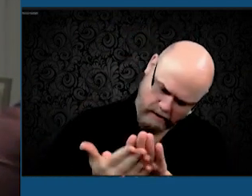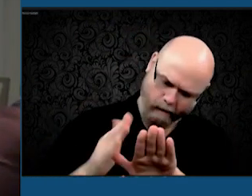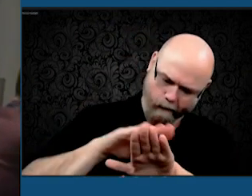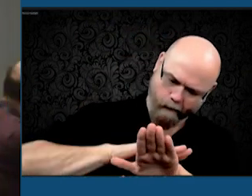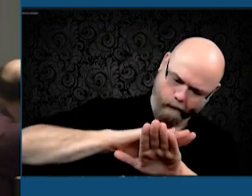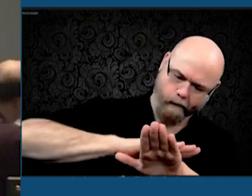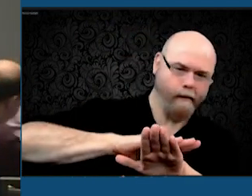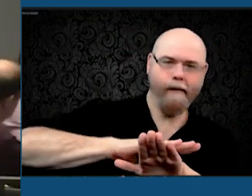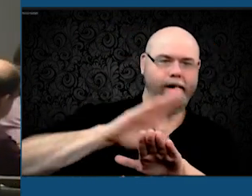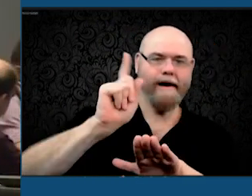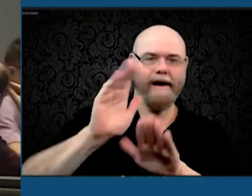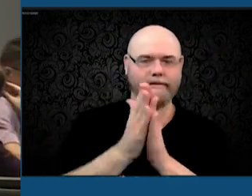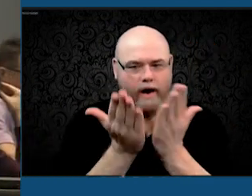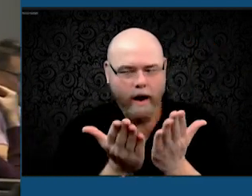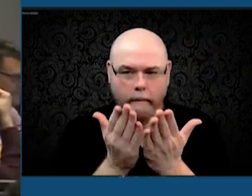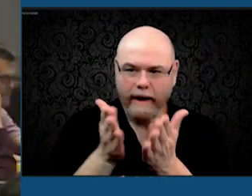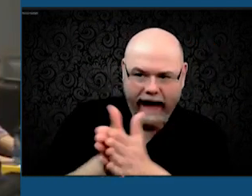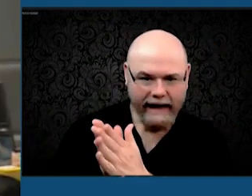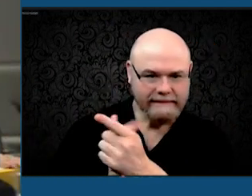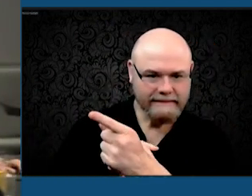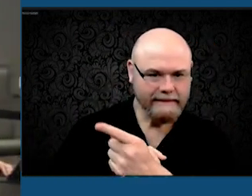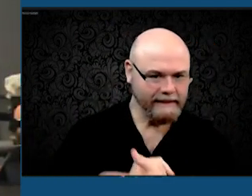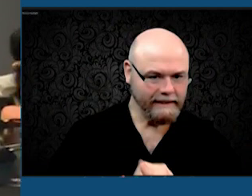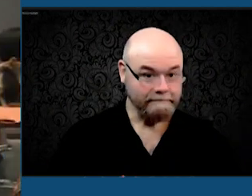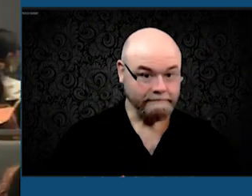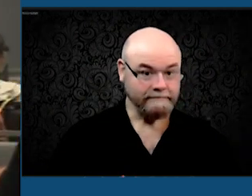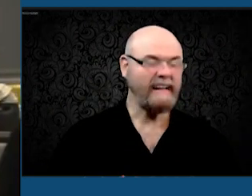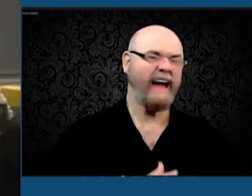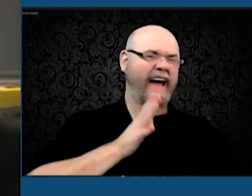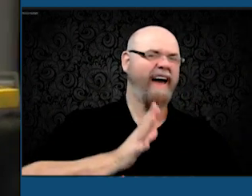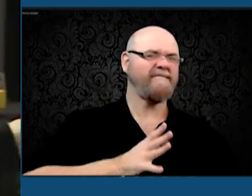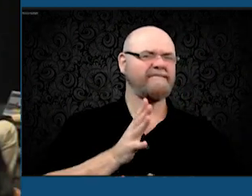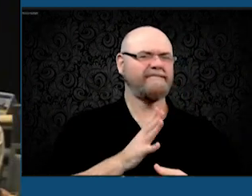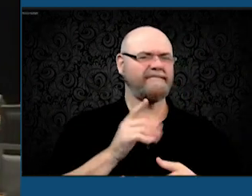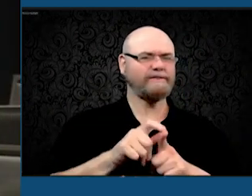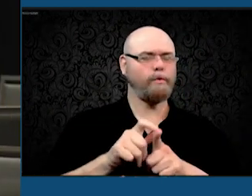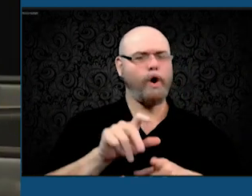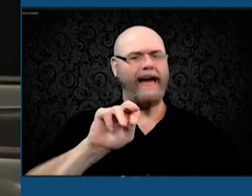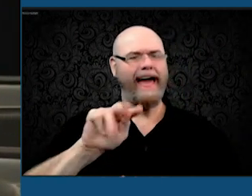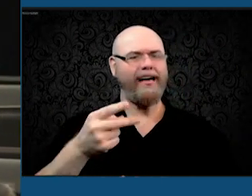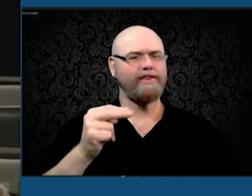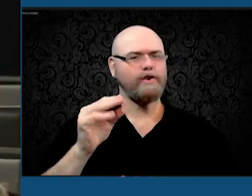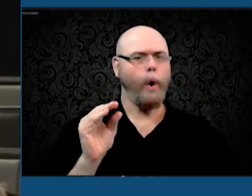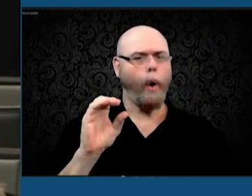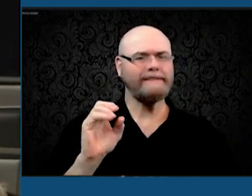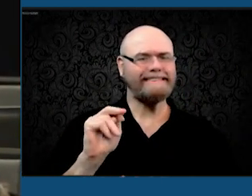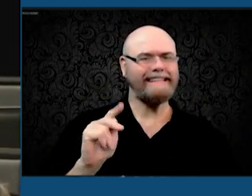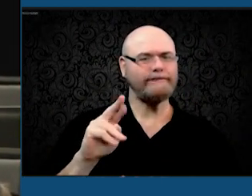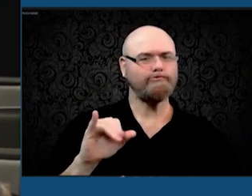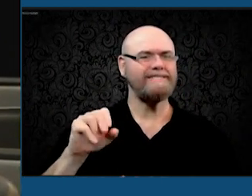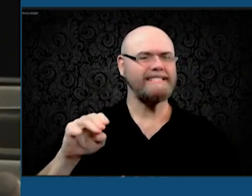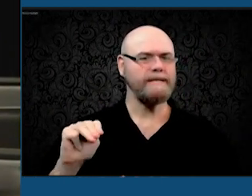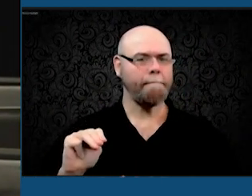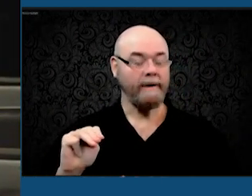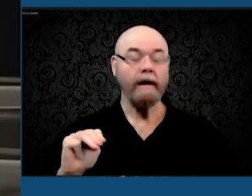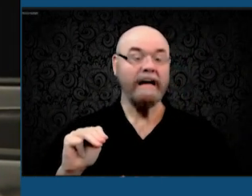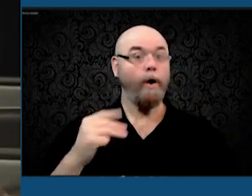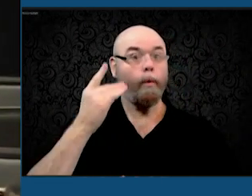And that's another important piece. This is a fancy word, ethnocentrism. But we like to think that our way is the right way with these kinds of